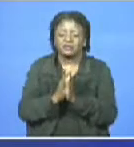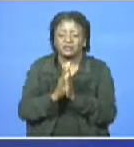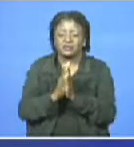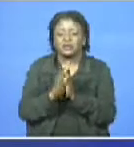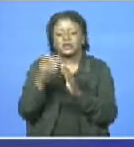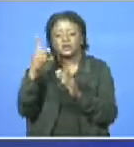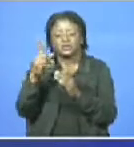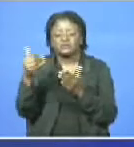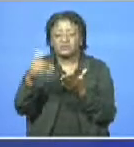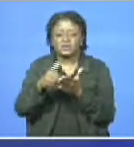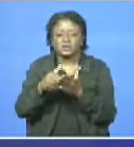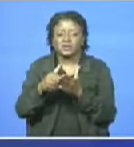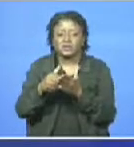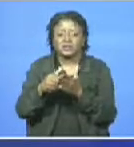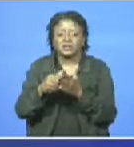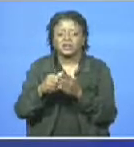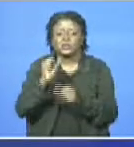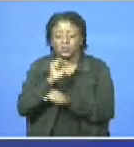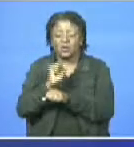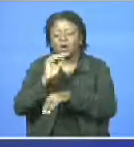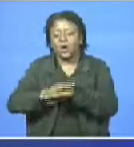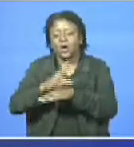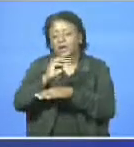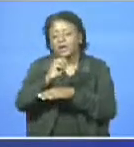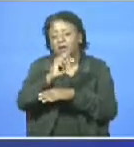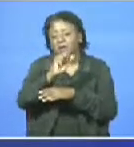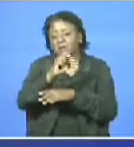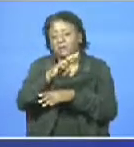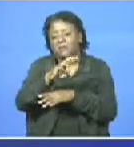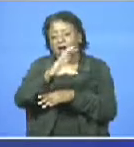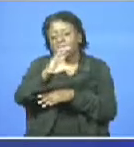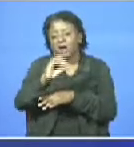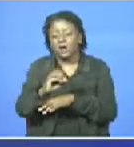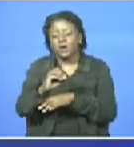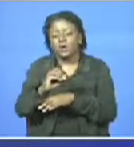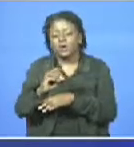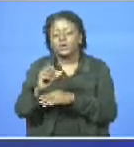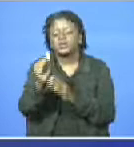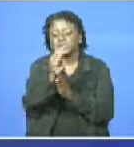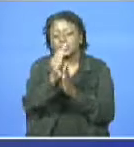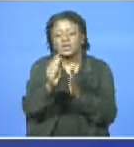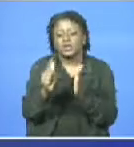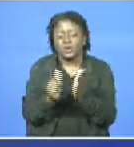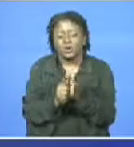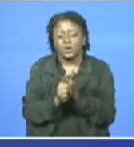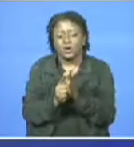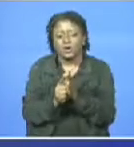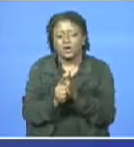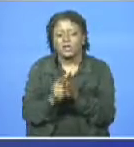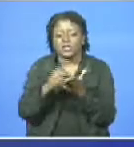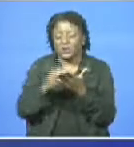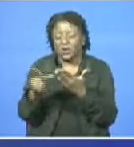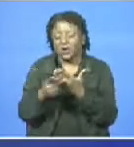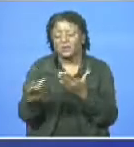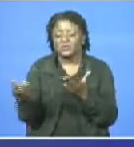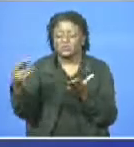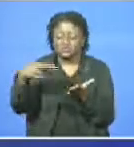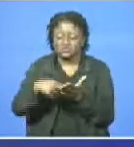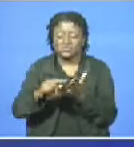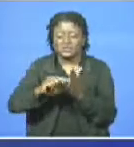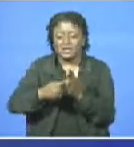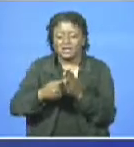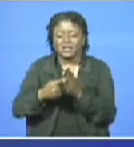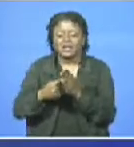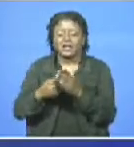it must be done right. The program was relaunched as a pilot in July of last year, but residents had to sign up to receive them.